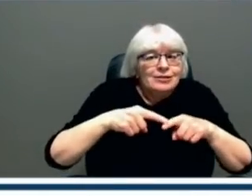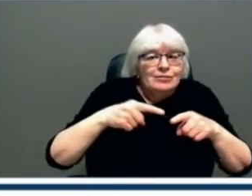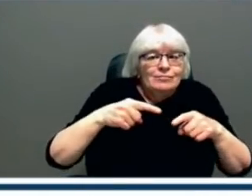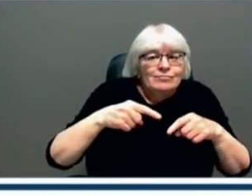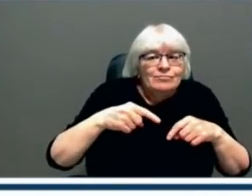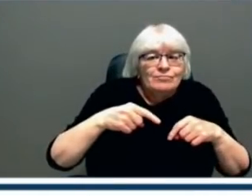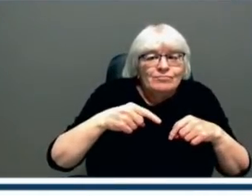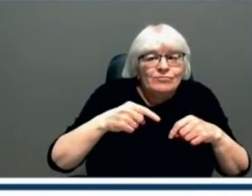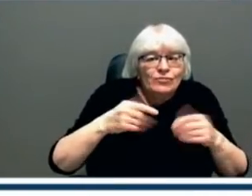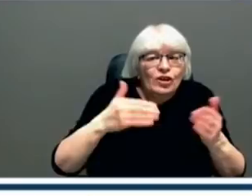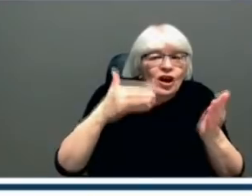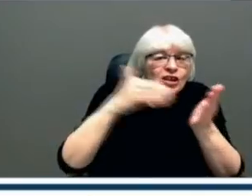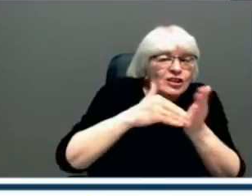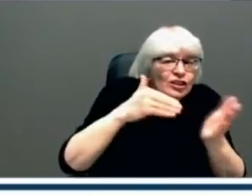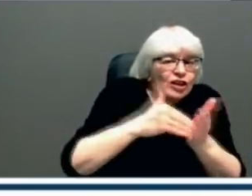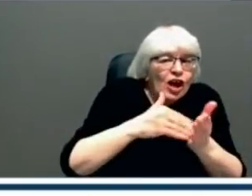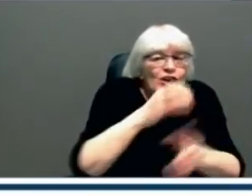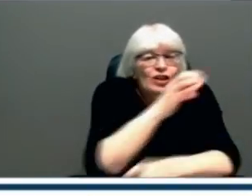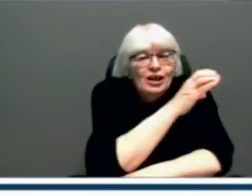model.